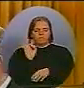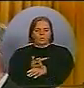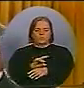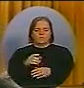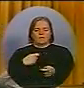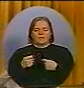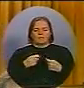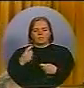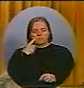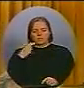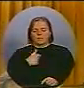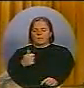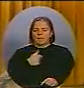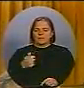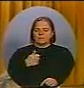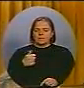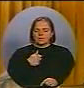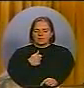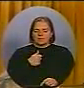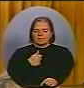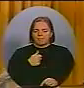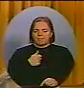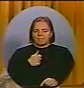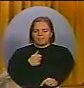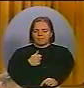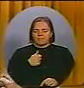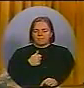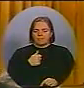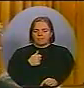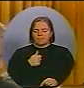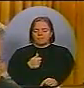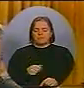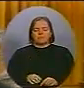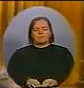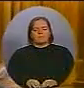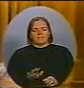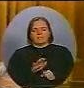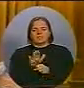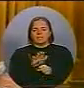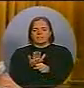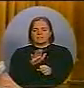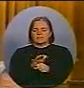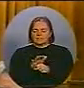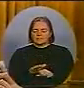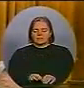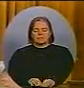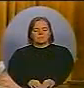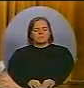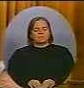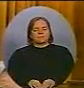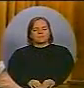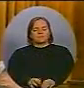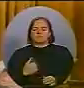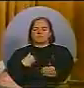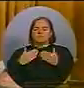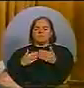questionable living expenses. So enough of these whitewashes. Will the government agree that any of these senators who defraud the taxpayers will be charged and booted out of the